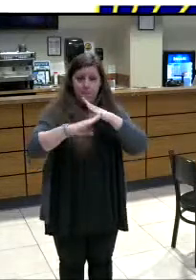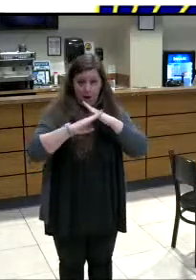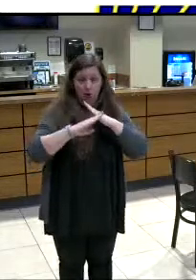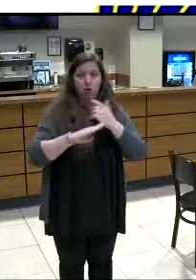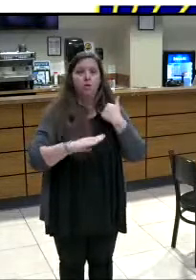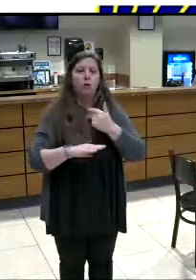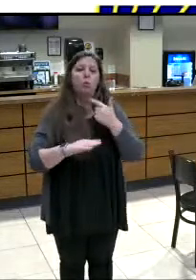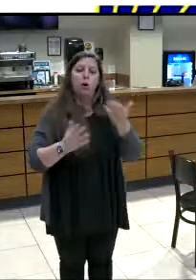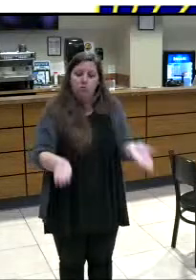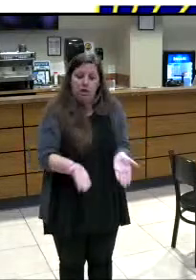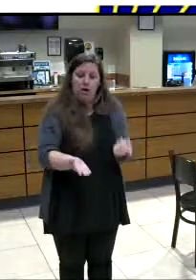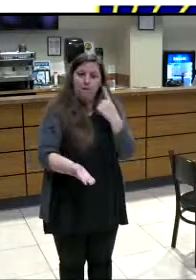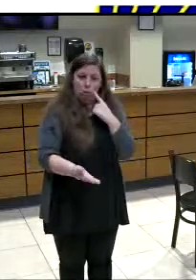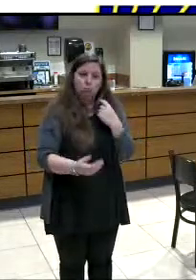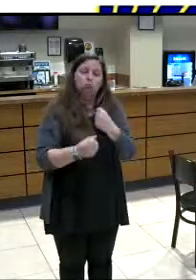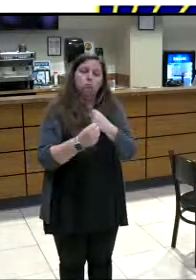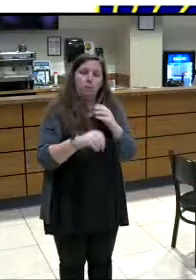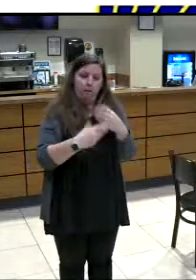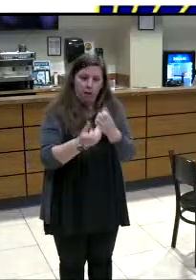provide support.